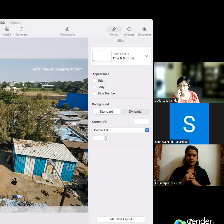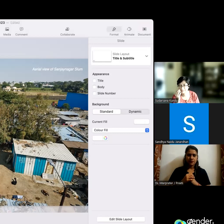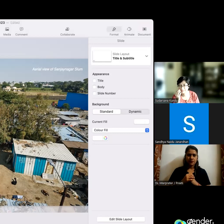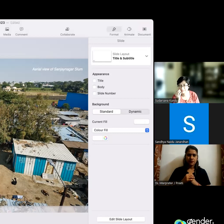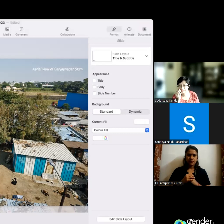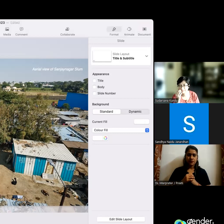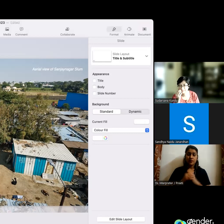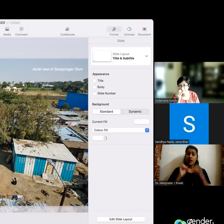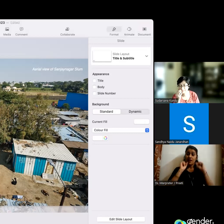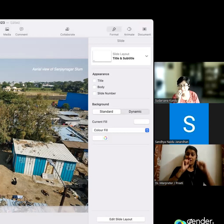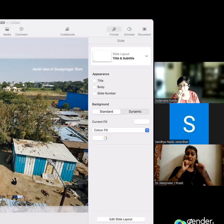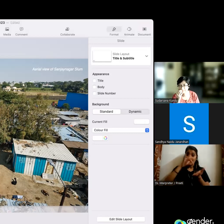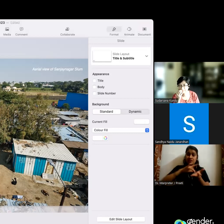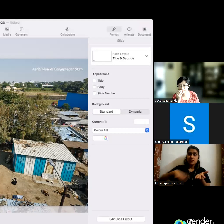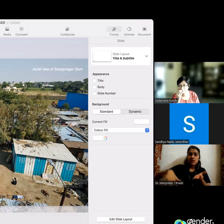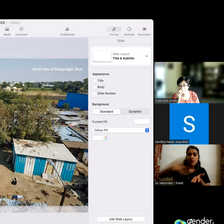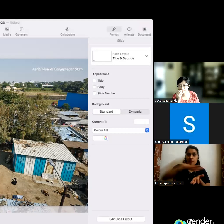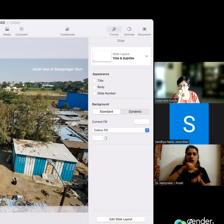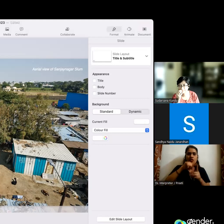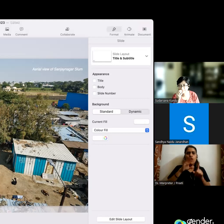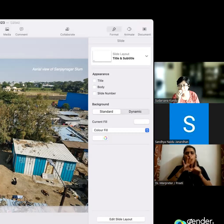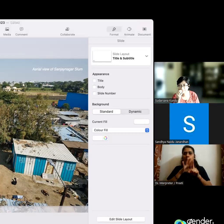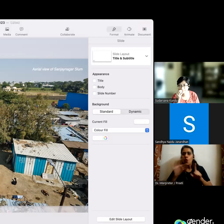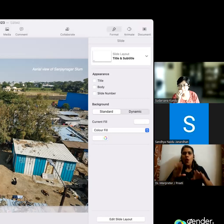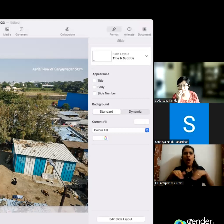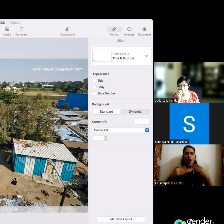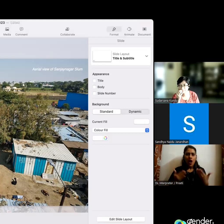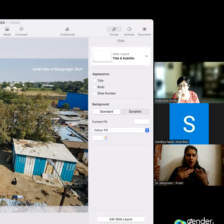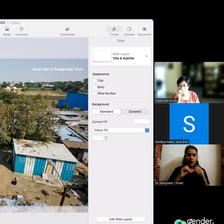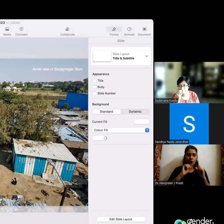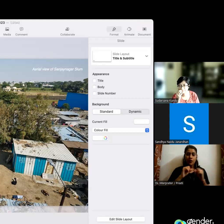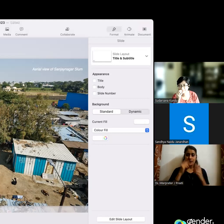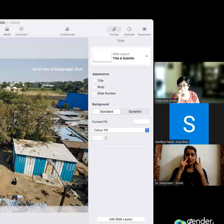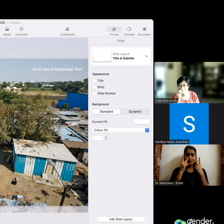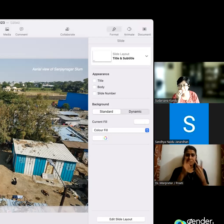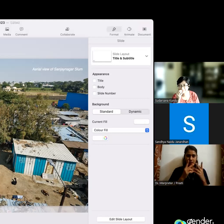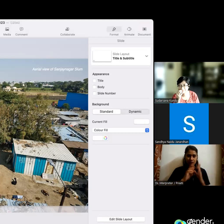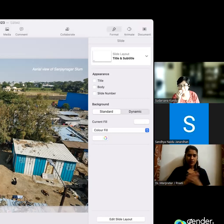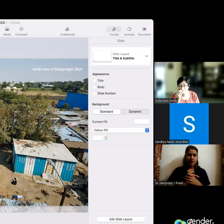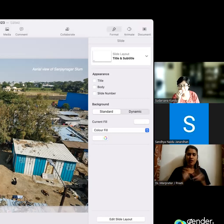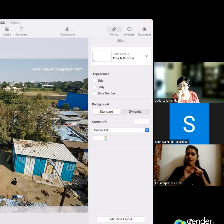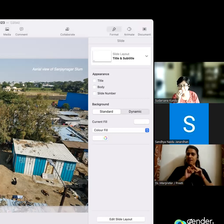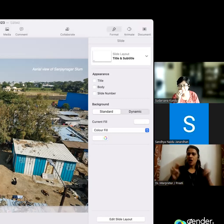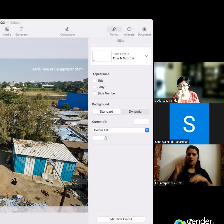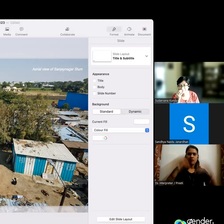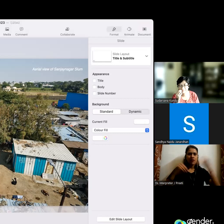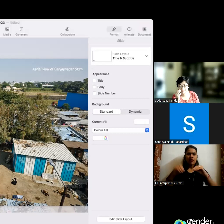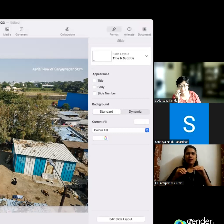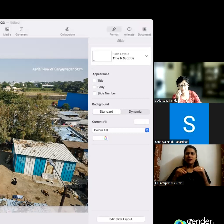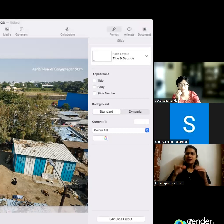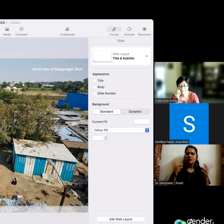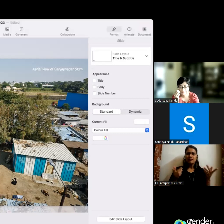their space. And over here, you can see what it's filled with. And these are less number of cars, because by then